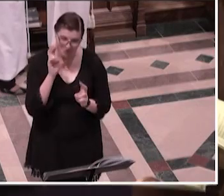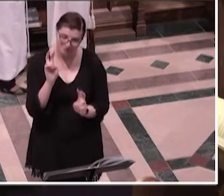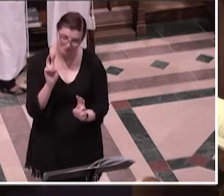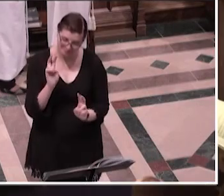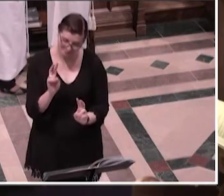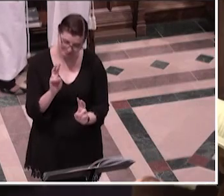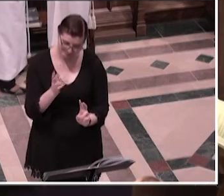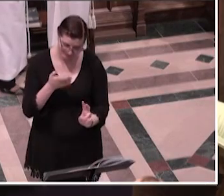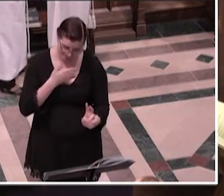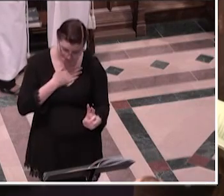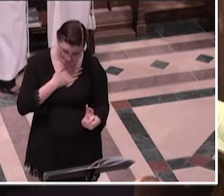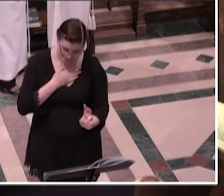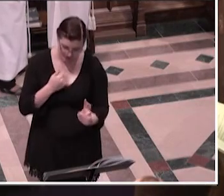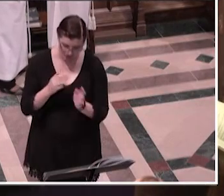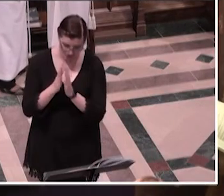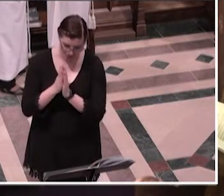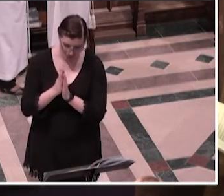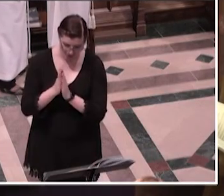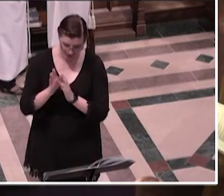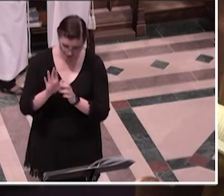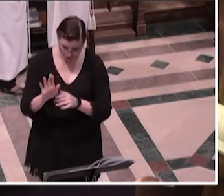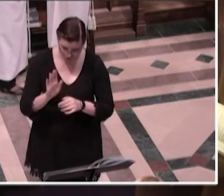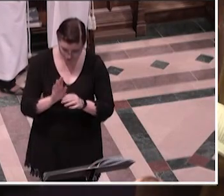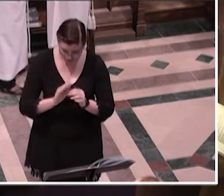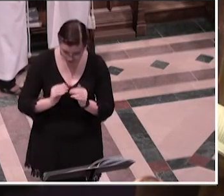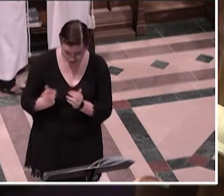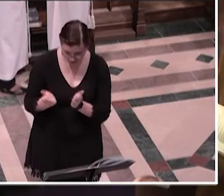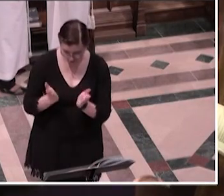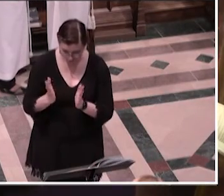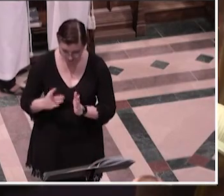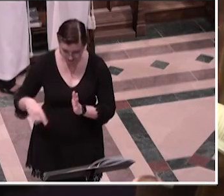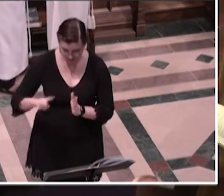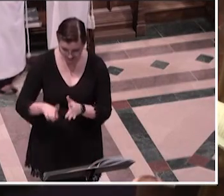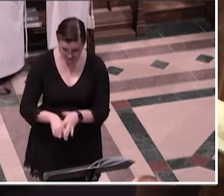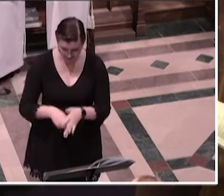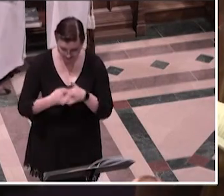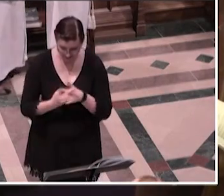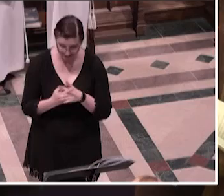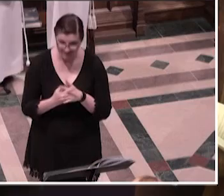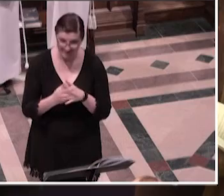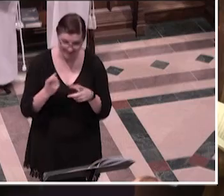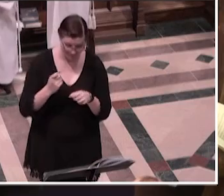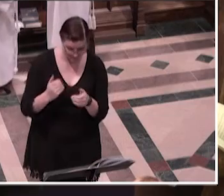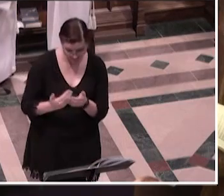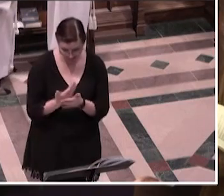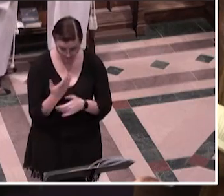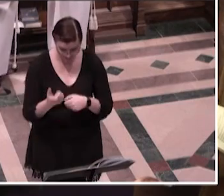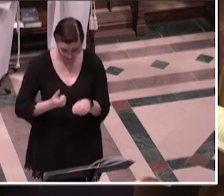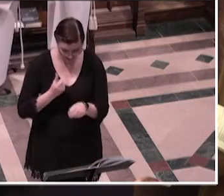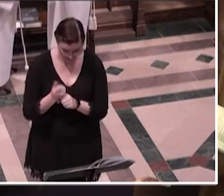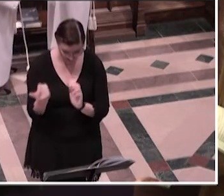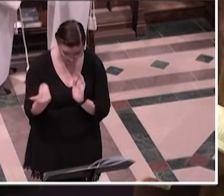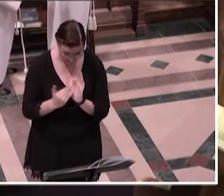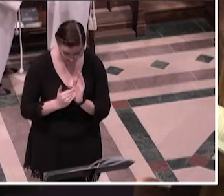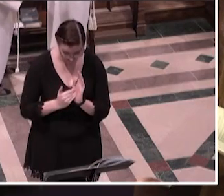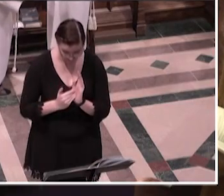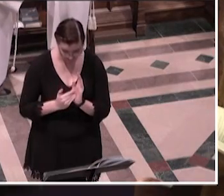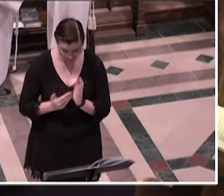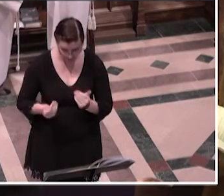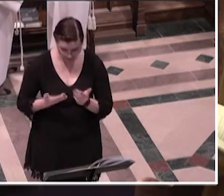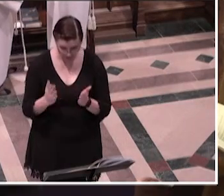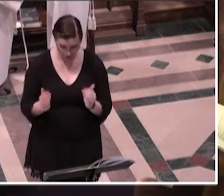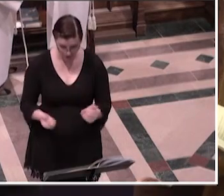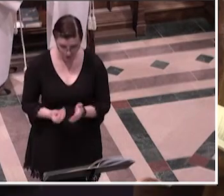we pray, on your servants as they begin another year. Grant that they may grow in wisdom and